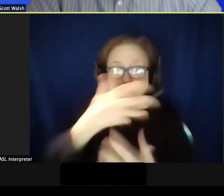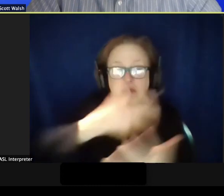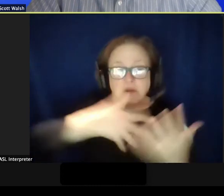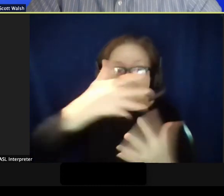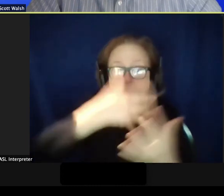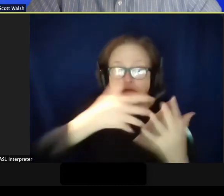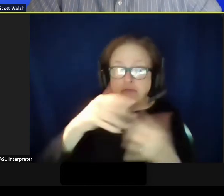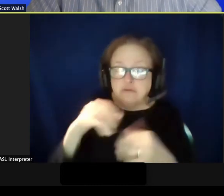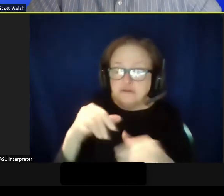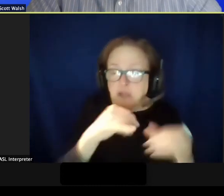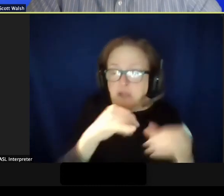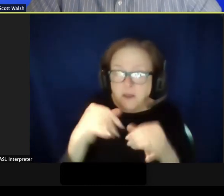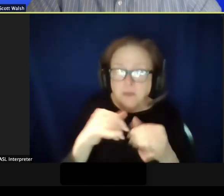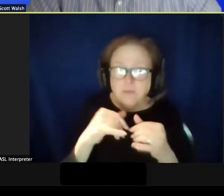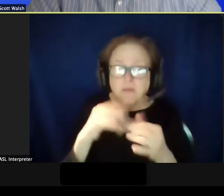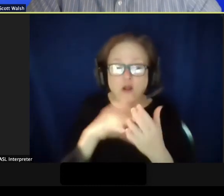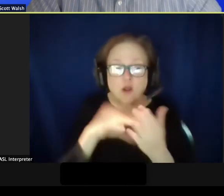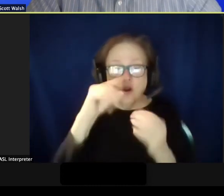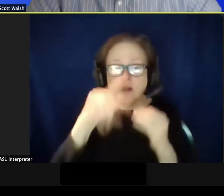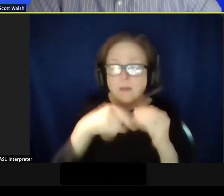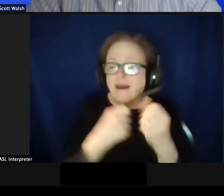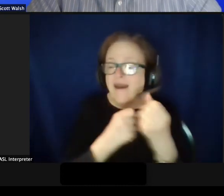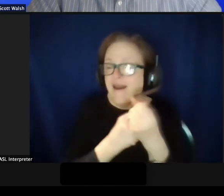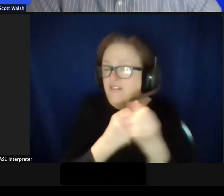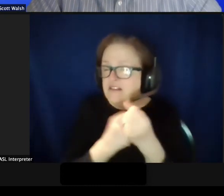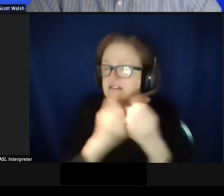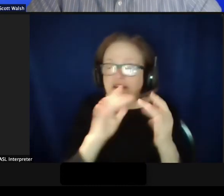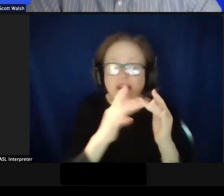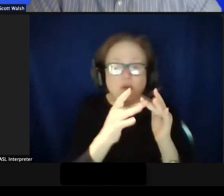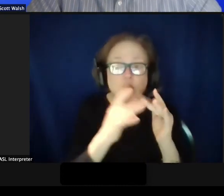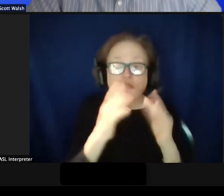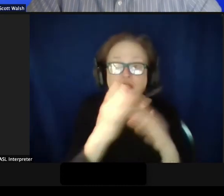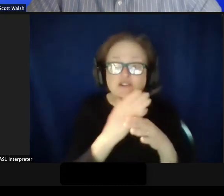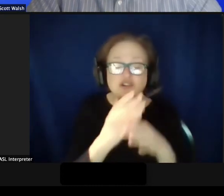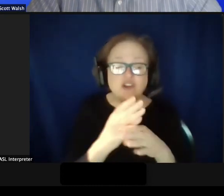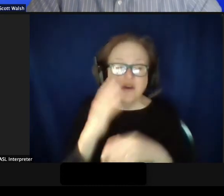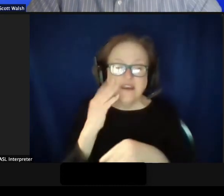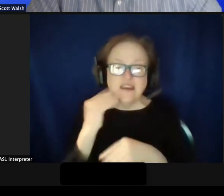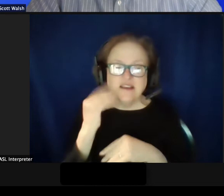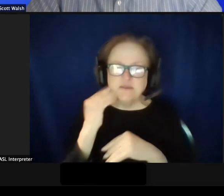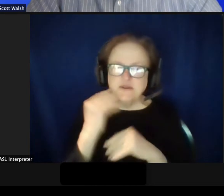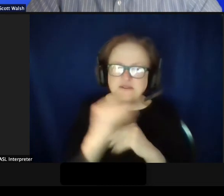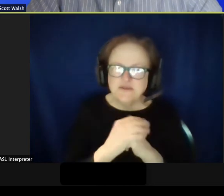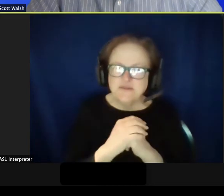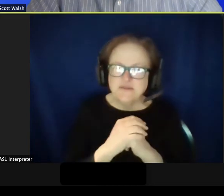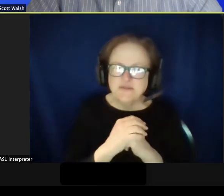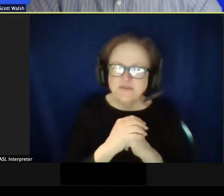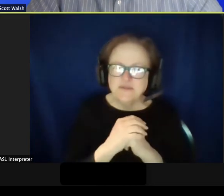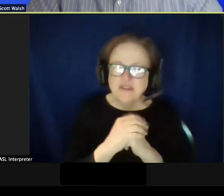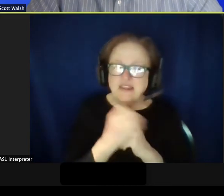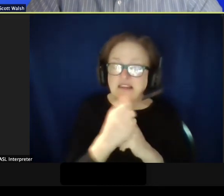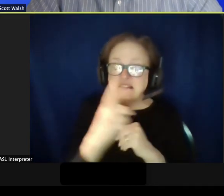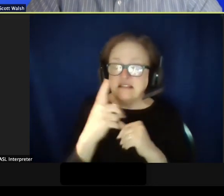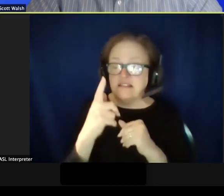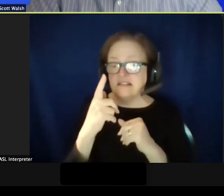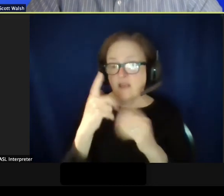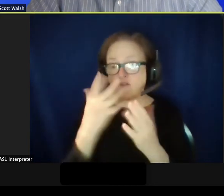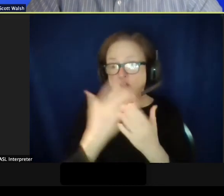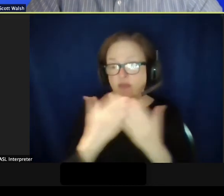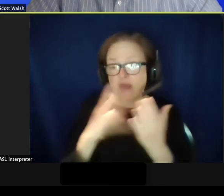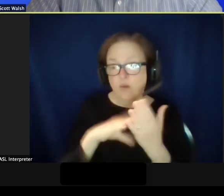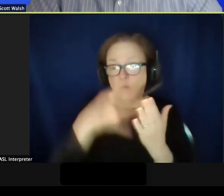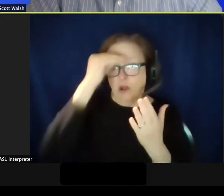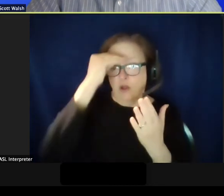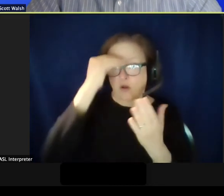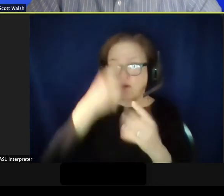students learning about advocacy, networking, and sharing experiences. Several takeaways that are cultivated in